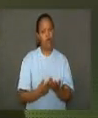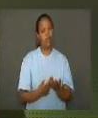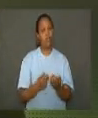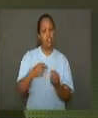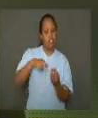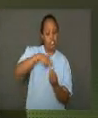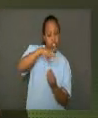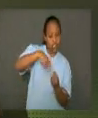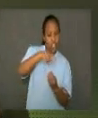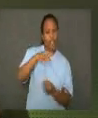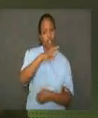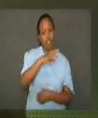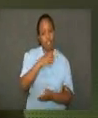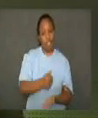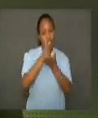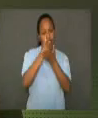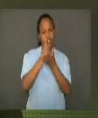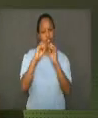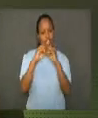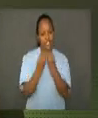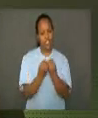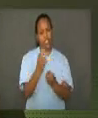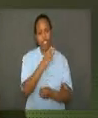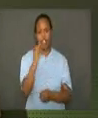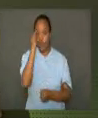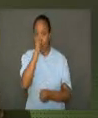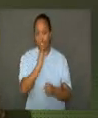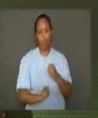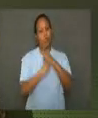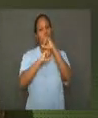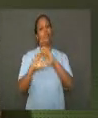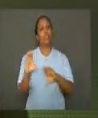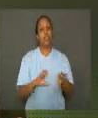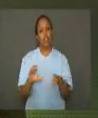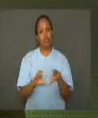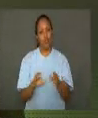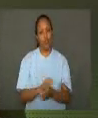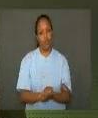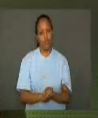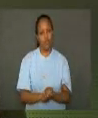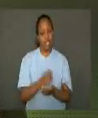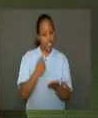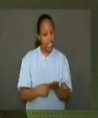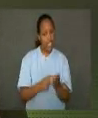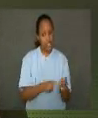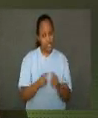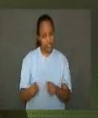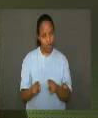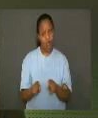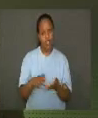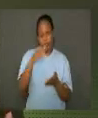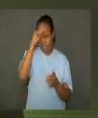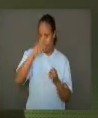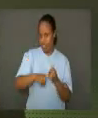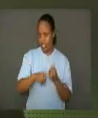regional aid organizations that Ethiopia supports. This brings us to the end of our